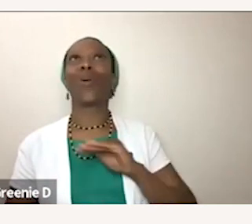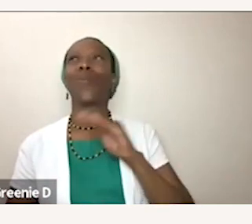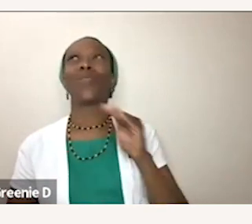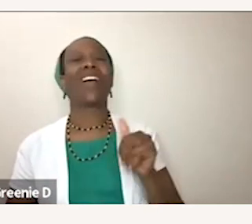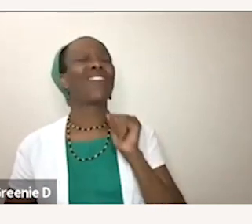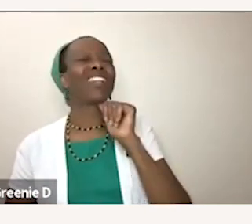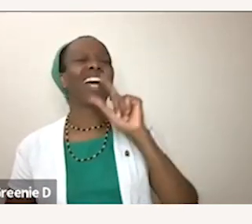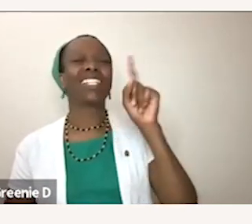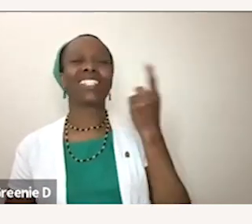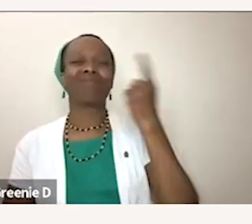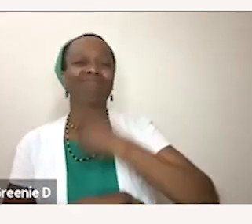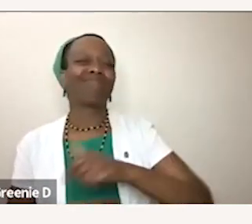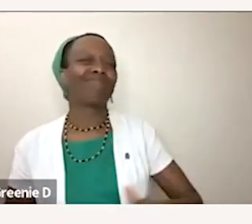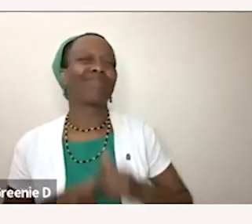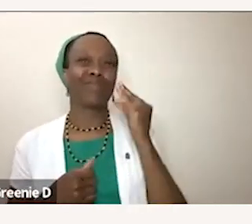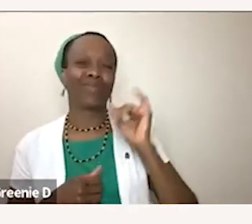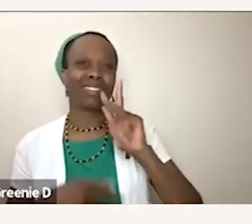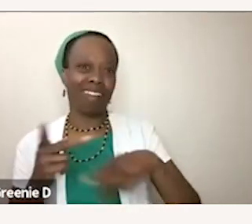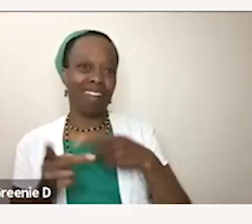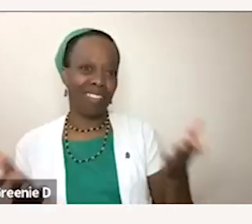once. So, and